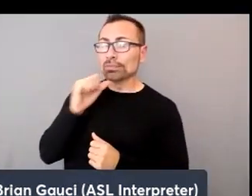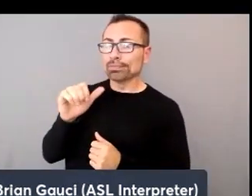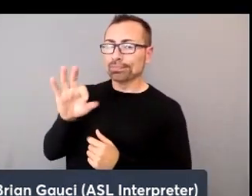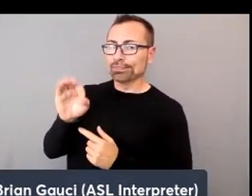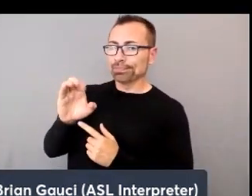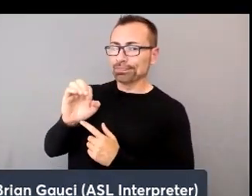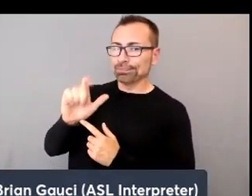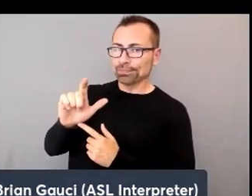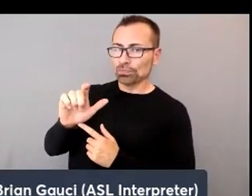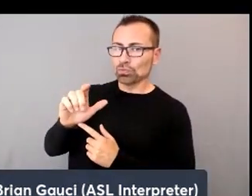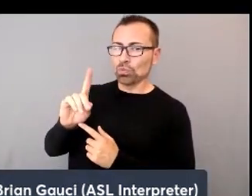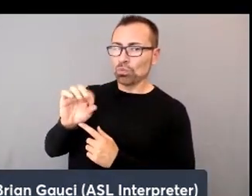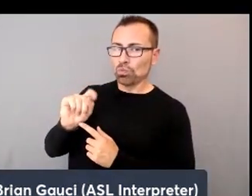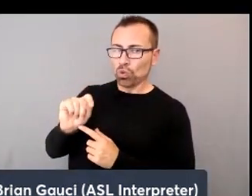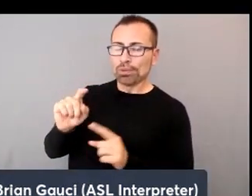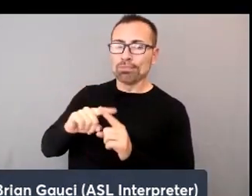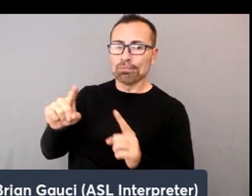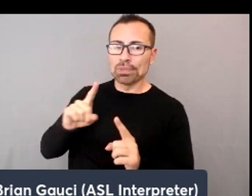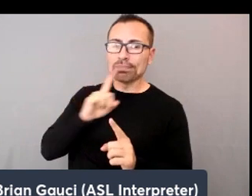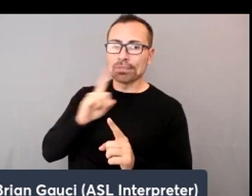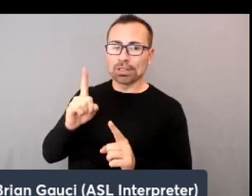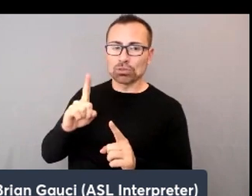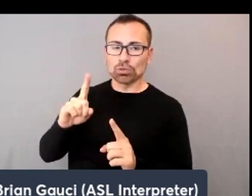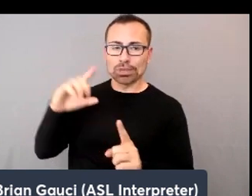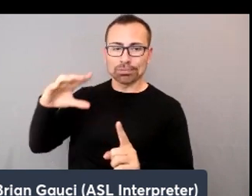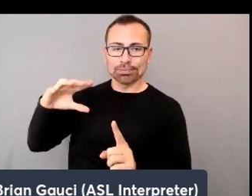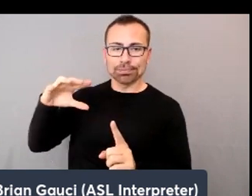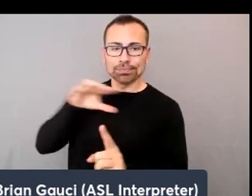physical. I see what you're saying. Yes. Exactly. Yeah.